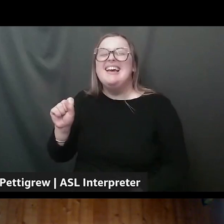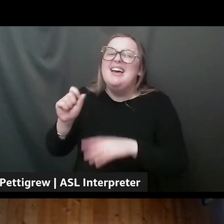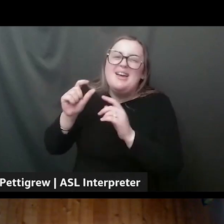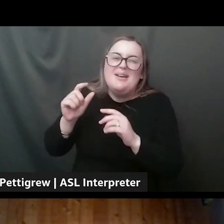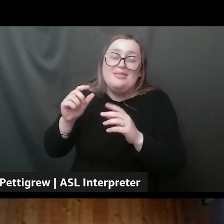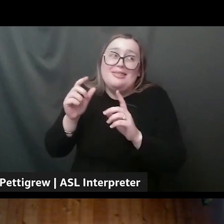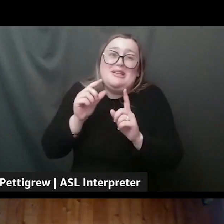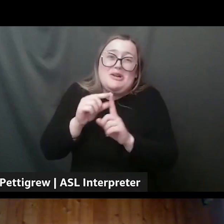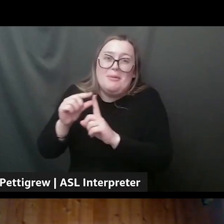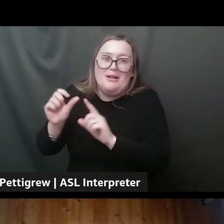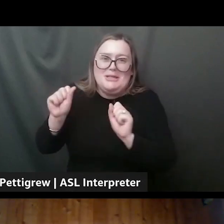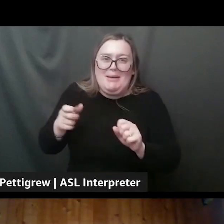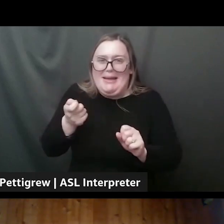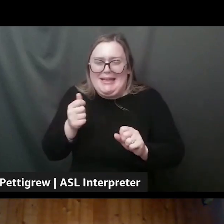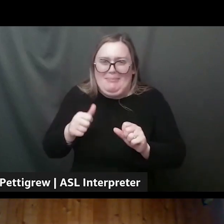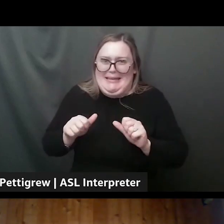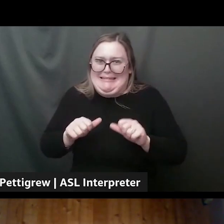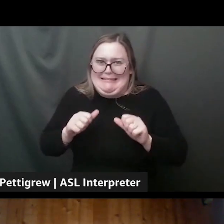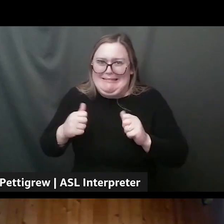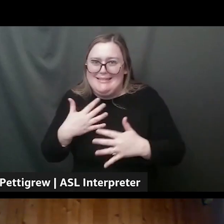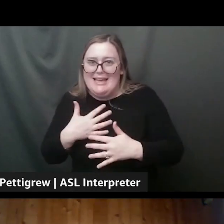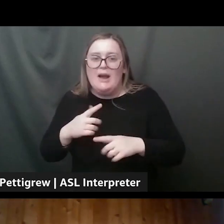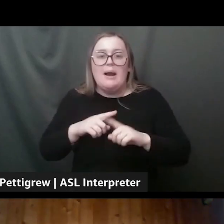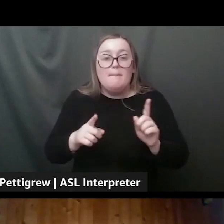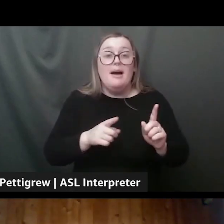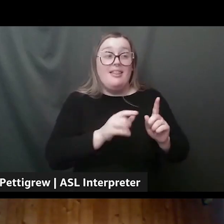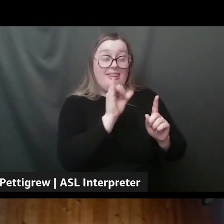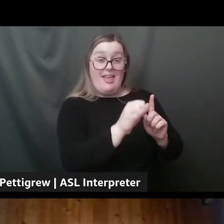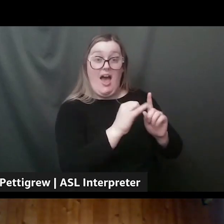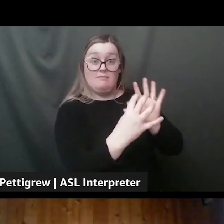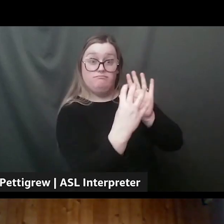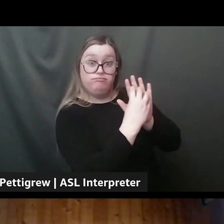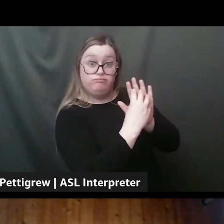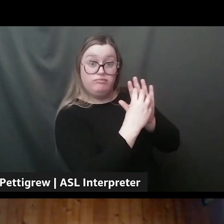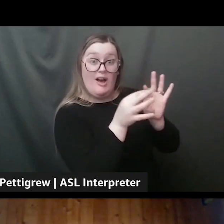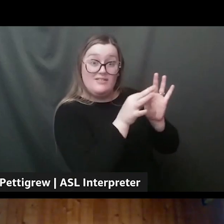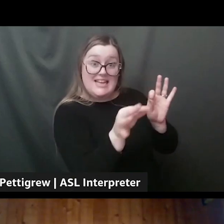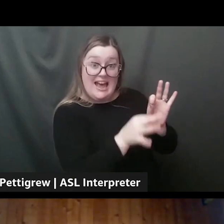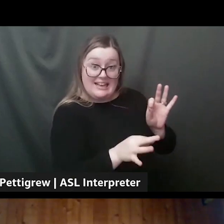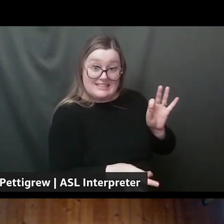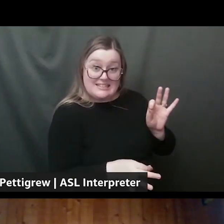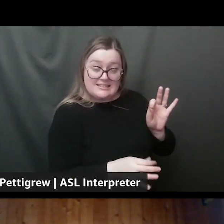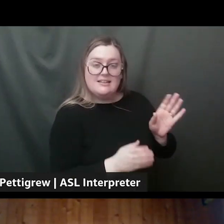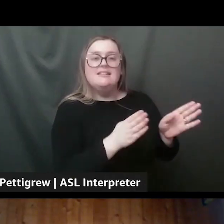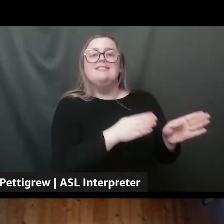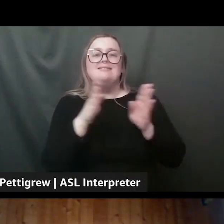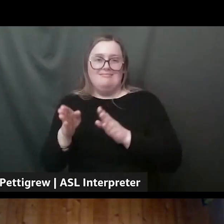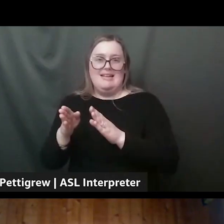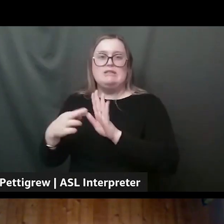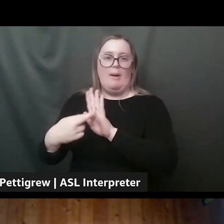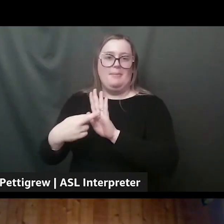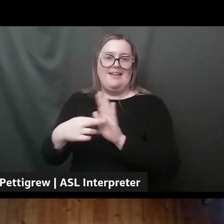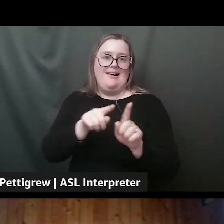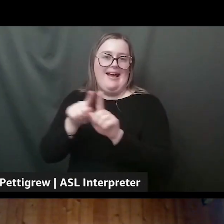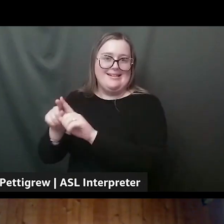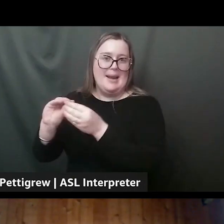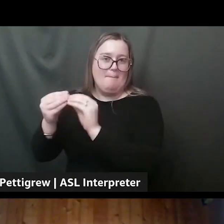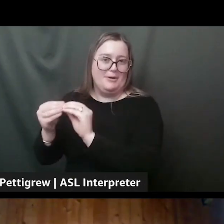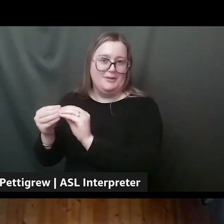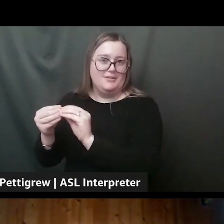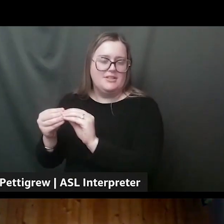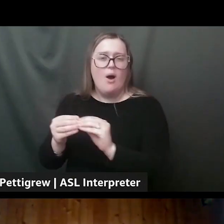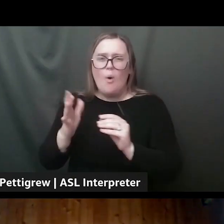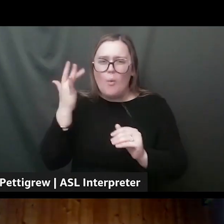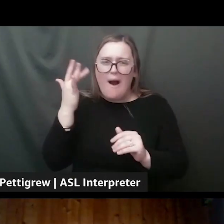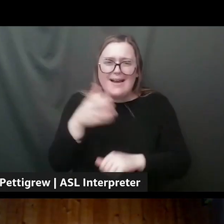but basically it's taking a body of text and representing it as a row of numbers. And the reason why this is super powerful is because you're able to